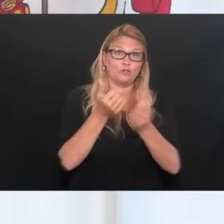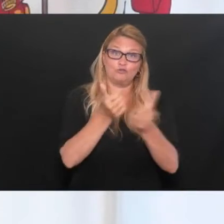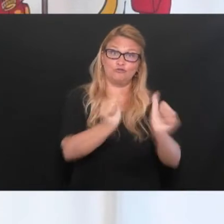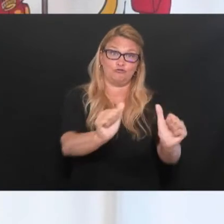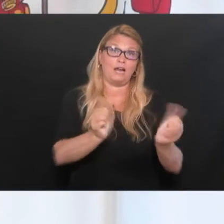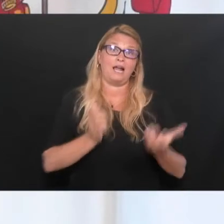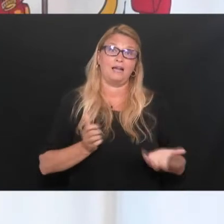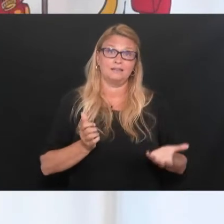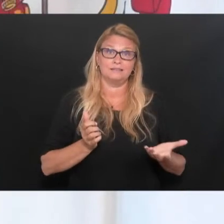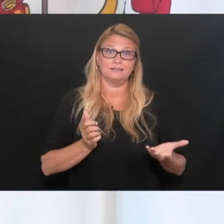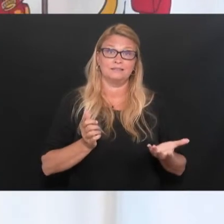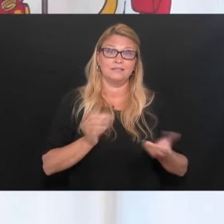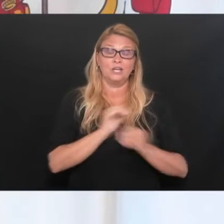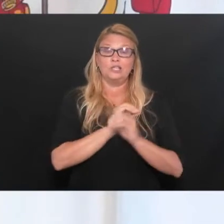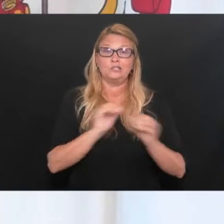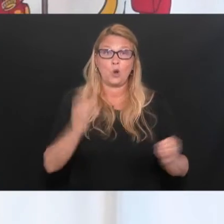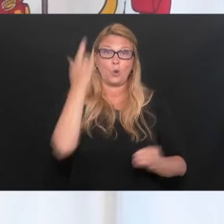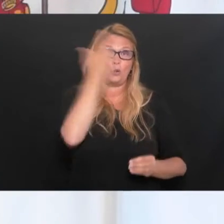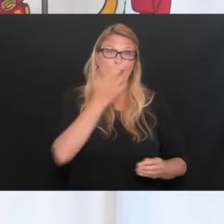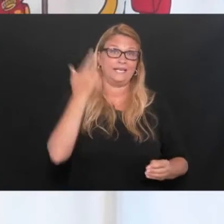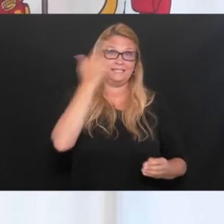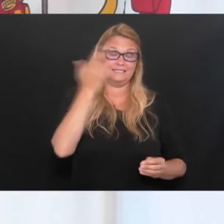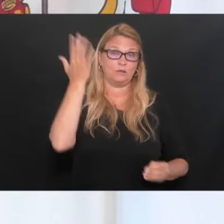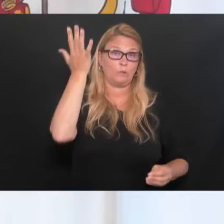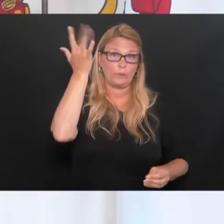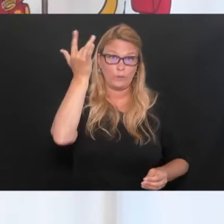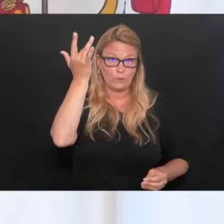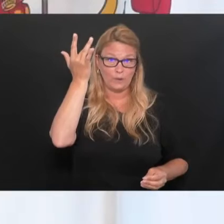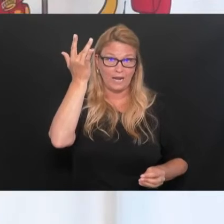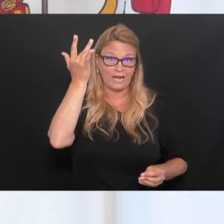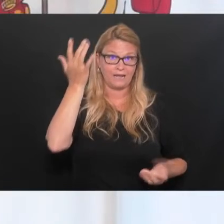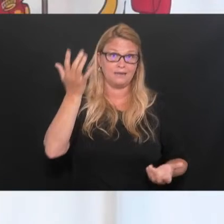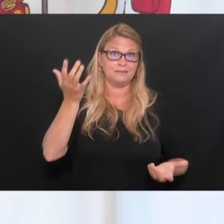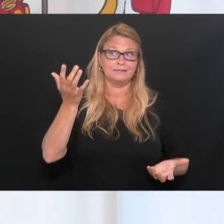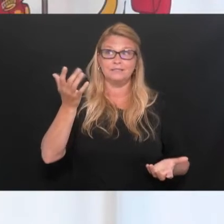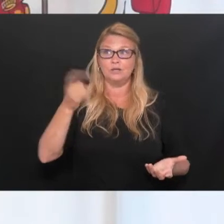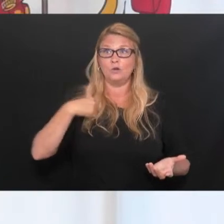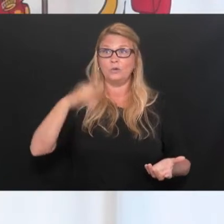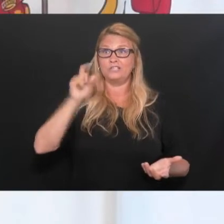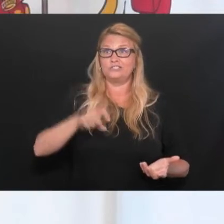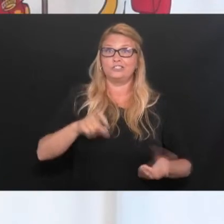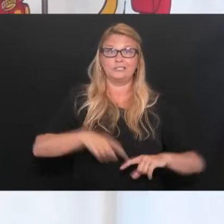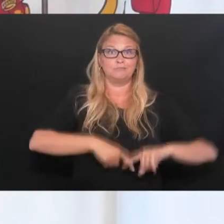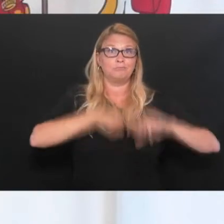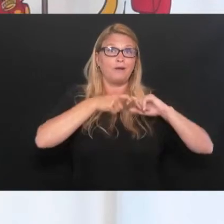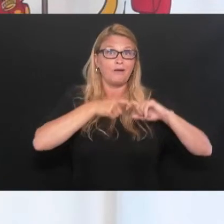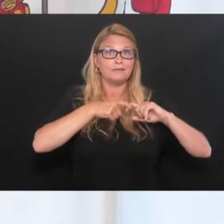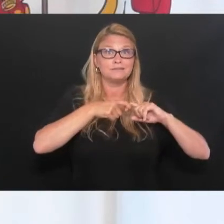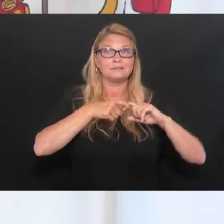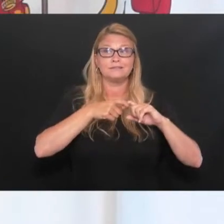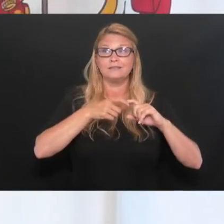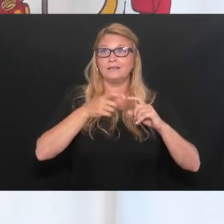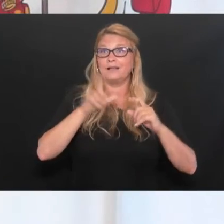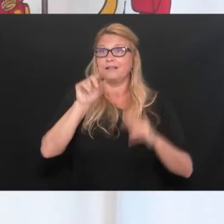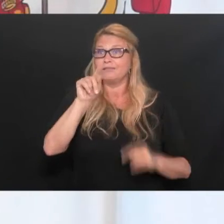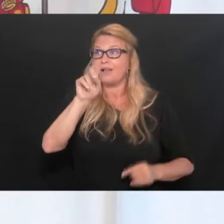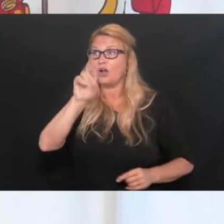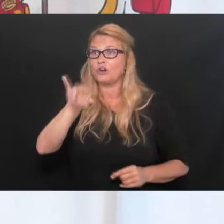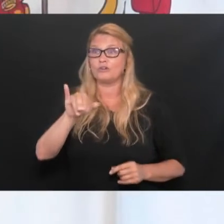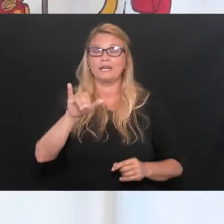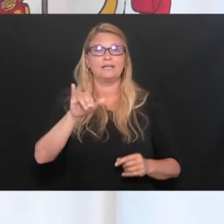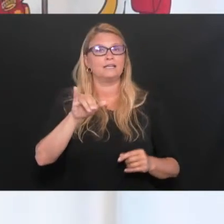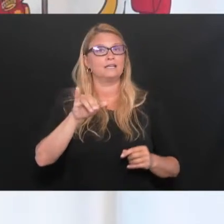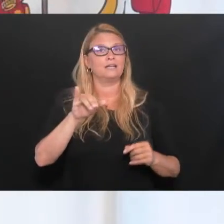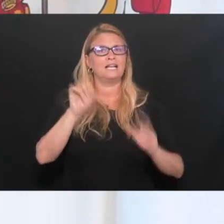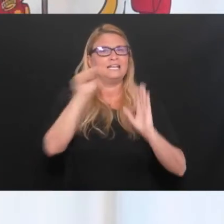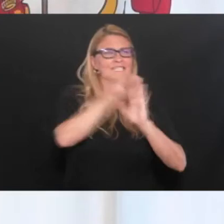There's no reason whatsoever to call off what we've got out there and what we're doing. State after